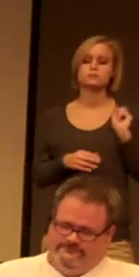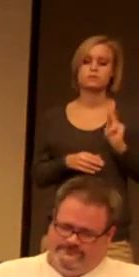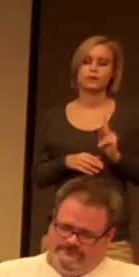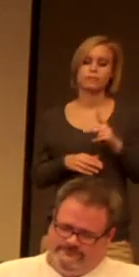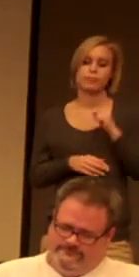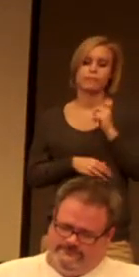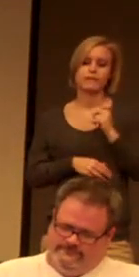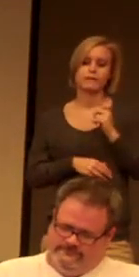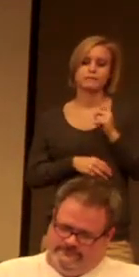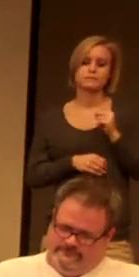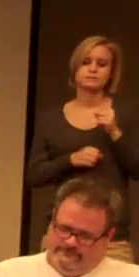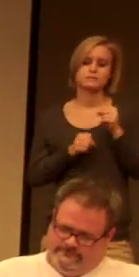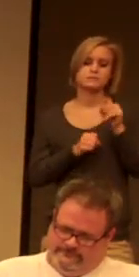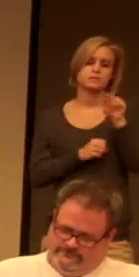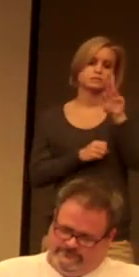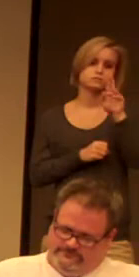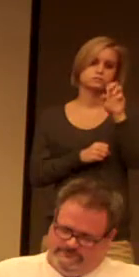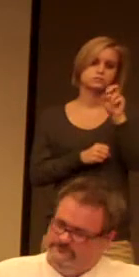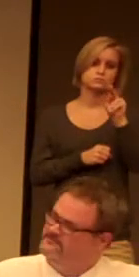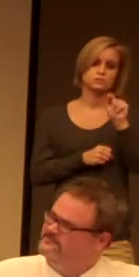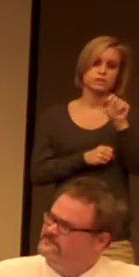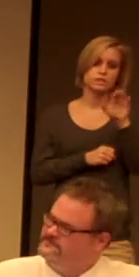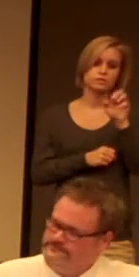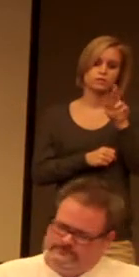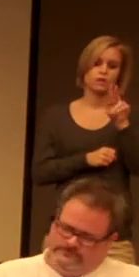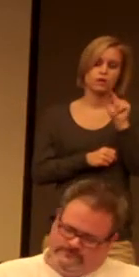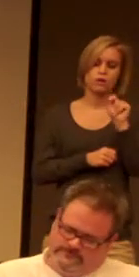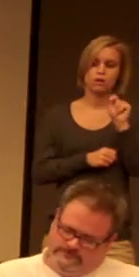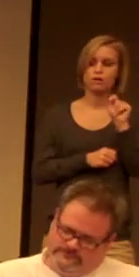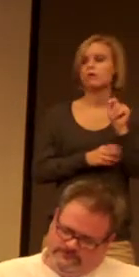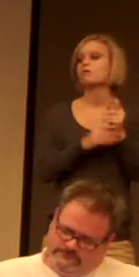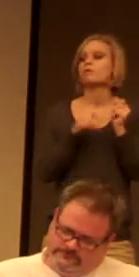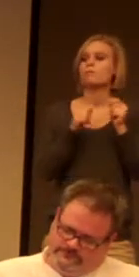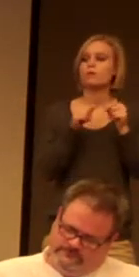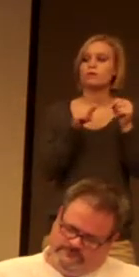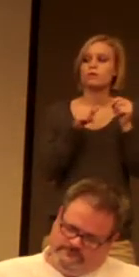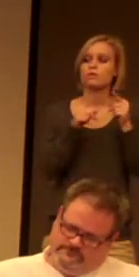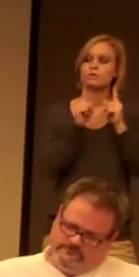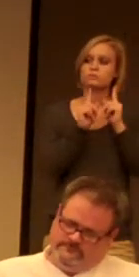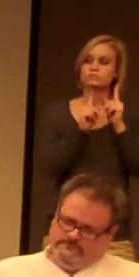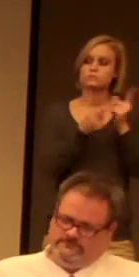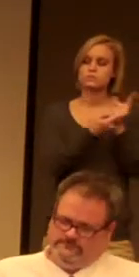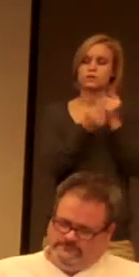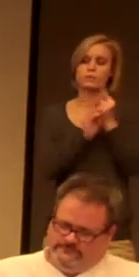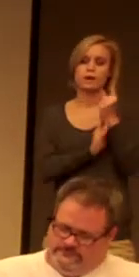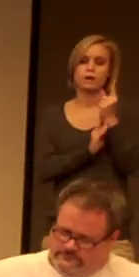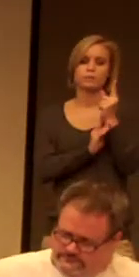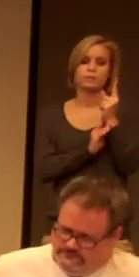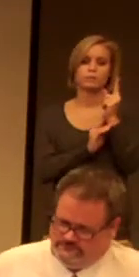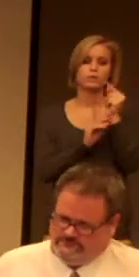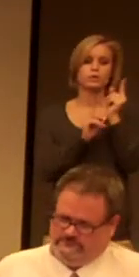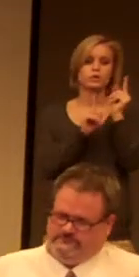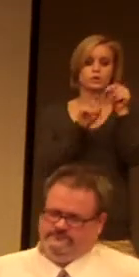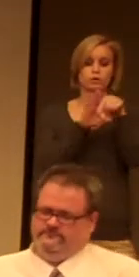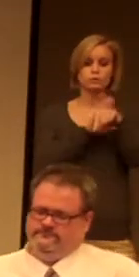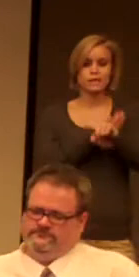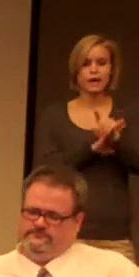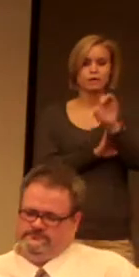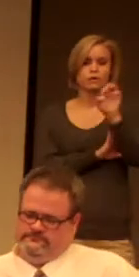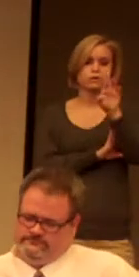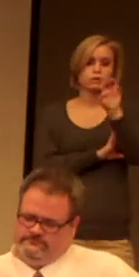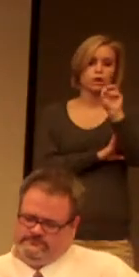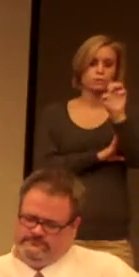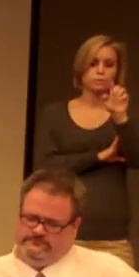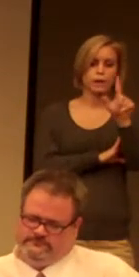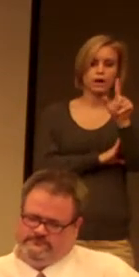Okay? Because the streetcar runs the streetcar would come up, if you know what's called the pit path, and it would come right down Carmel,